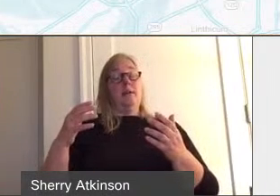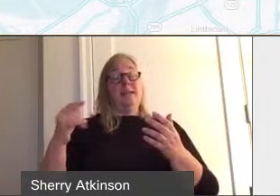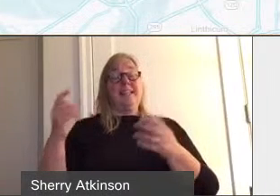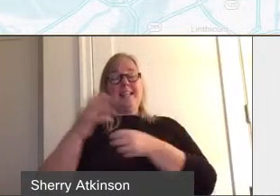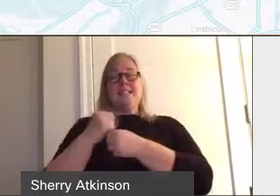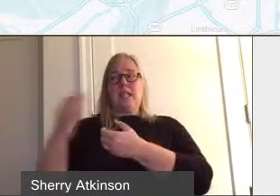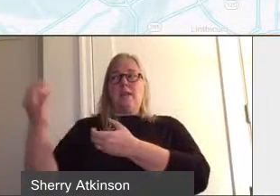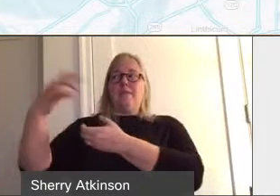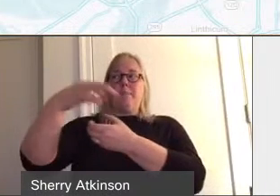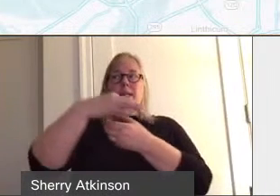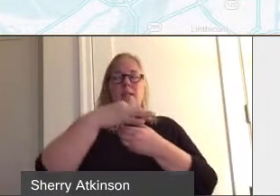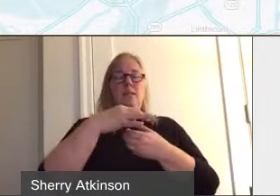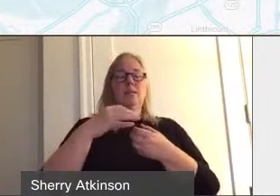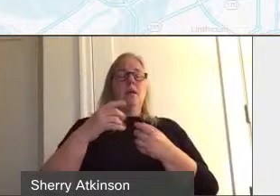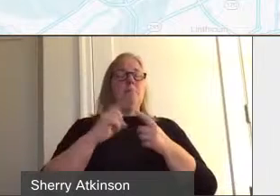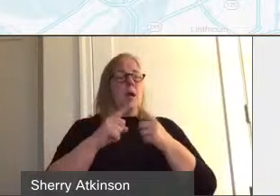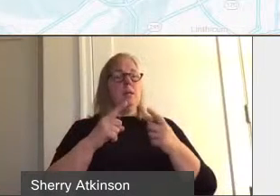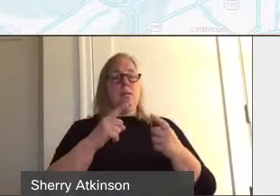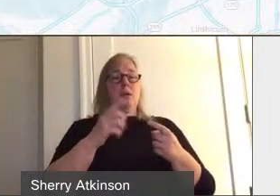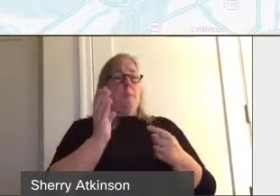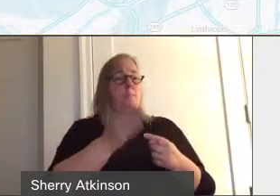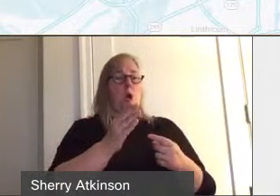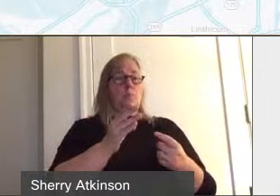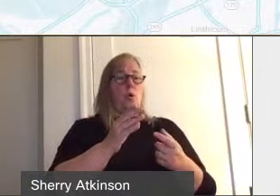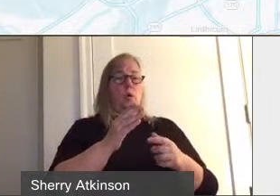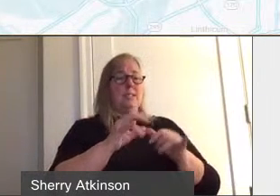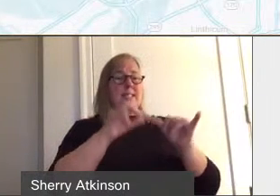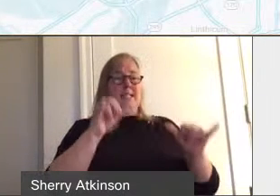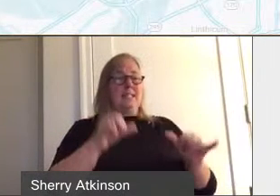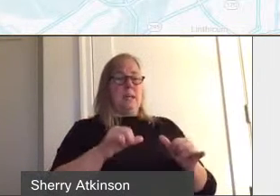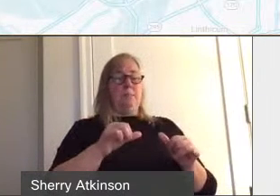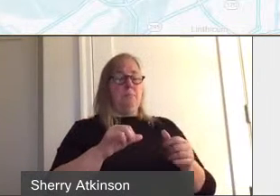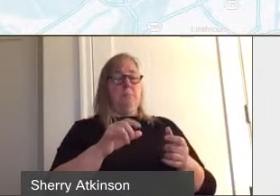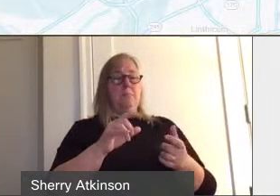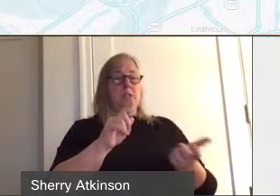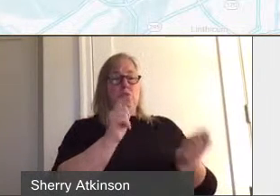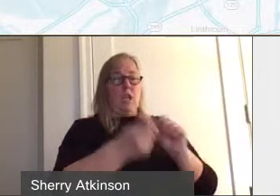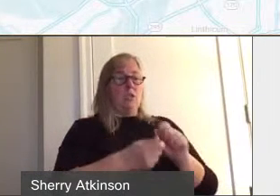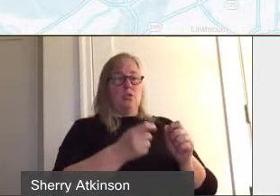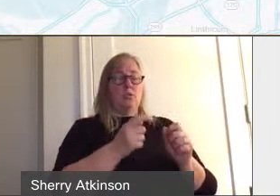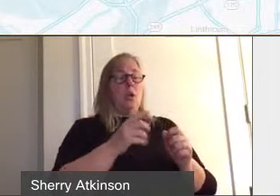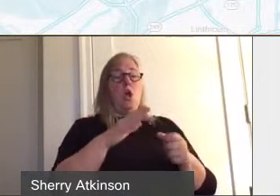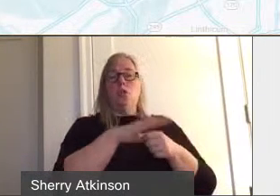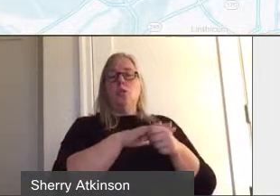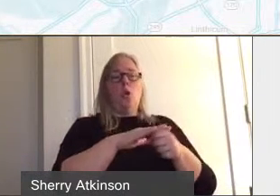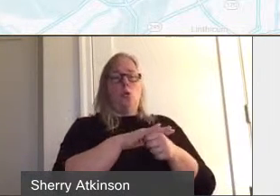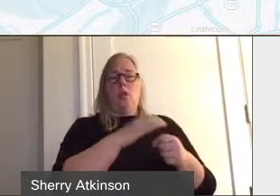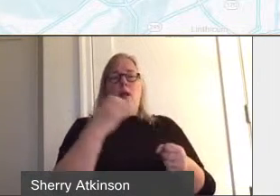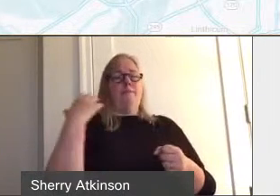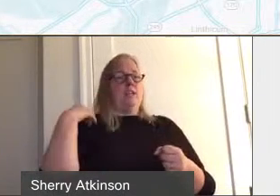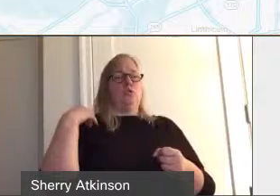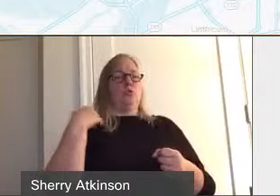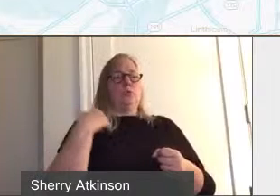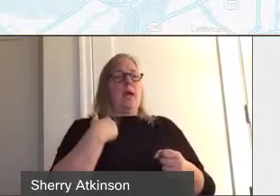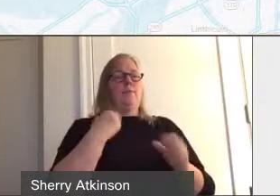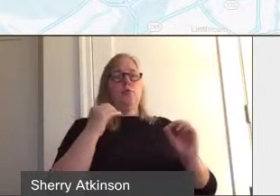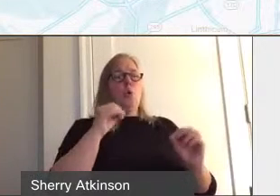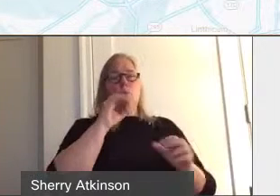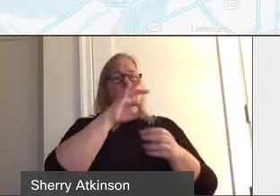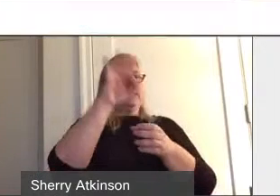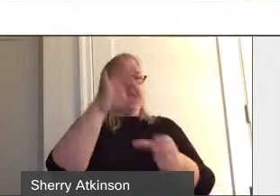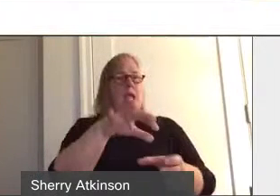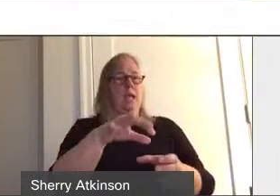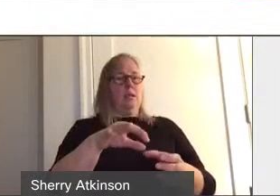local elected officials often don't get a say. They kind of have to react to major decisions that are made by the state. So